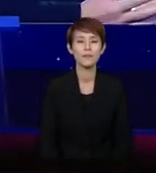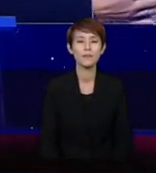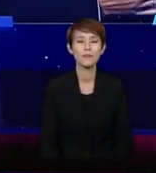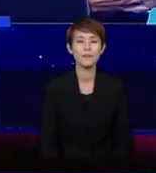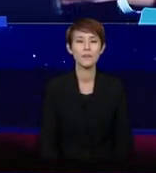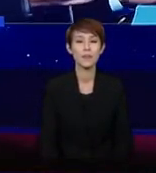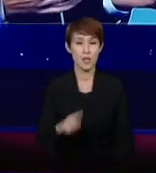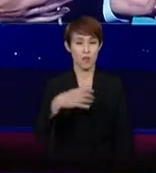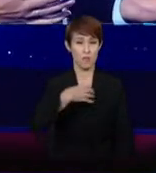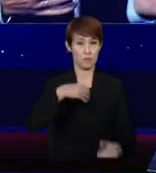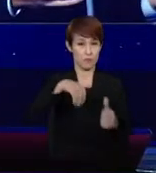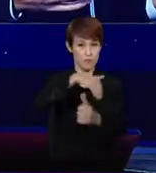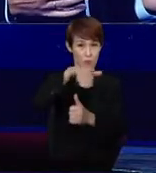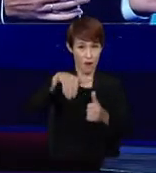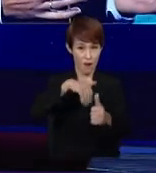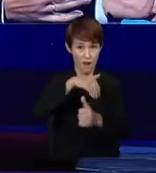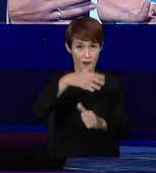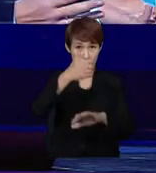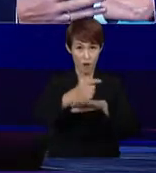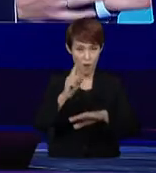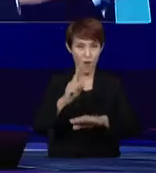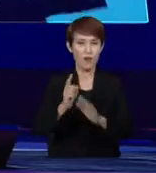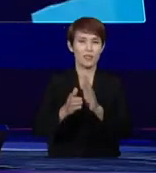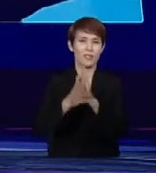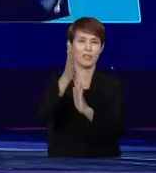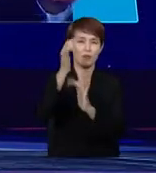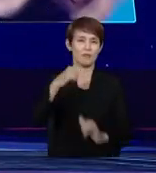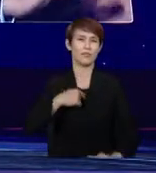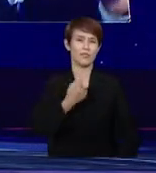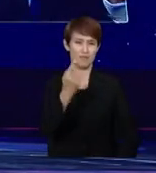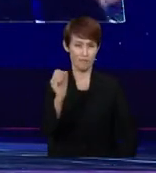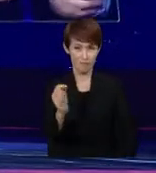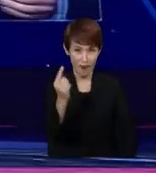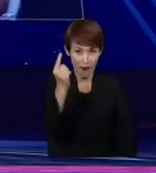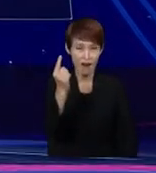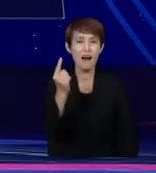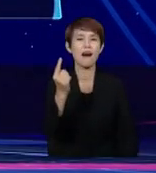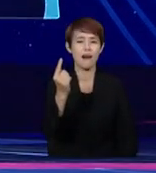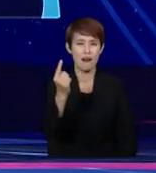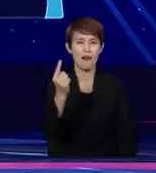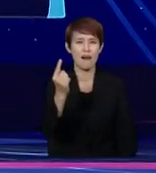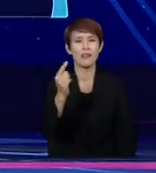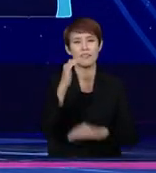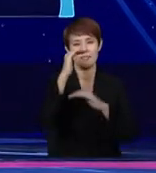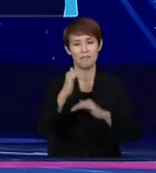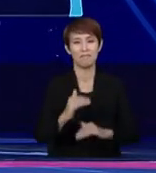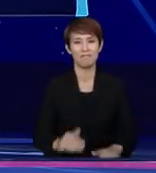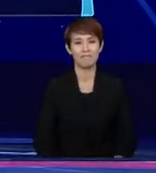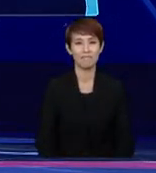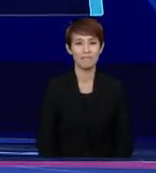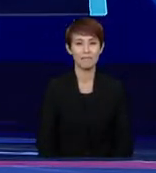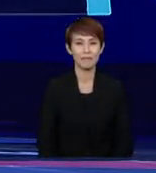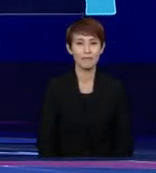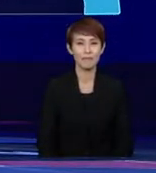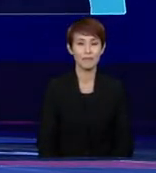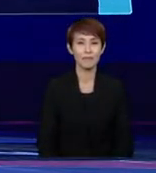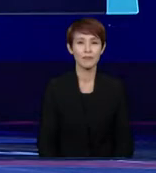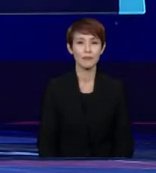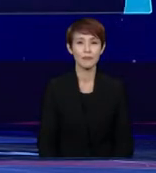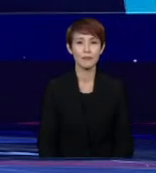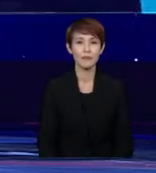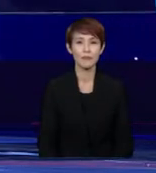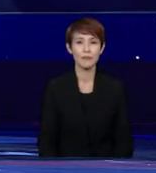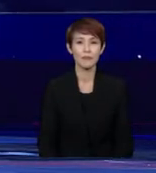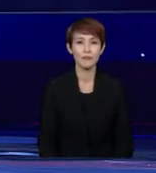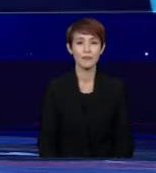essentially blame this crisis on the people themselves. After all, it was citizens themselves